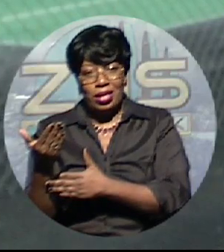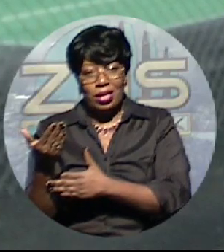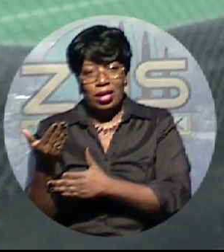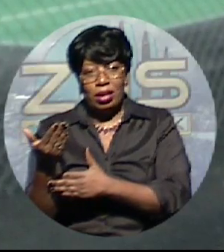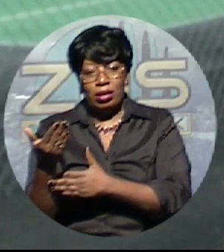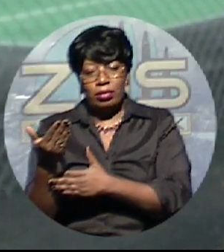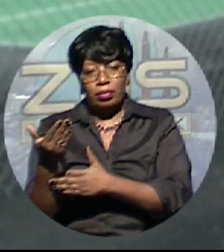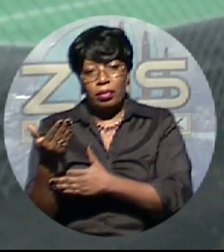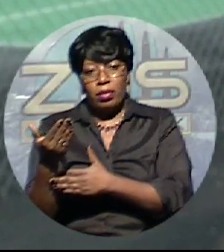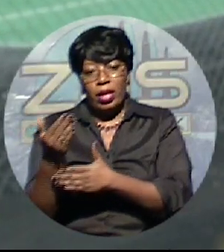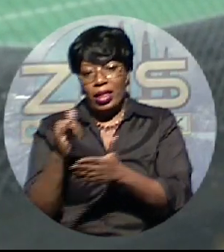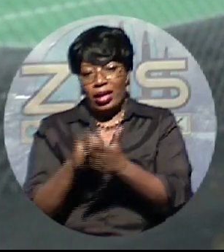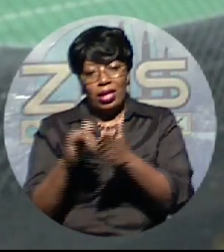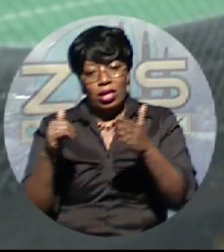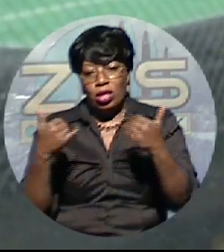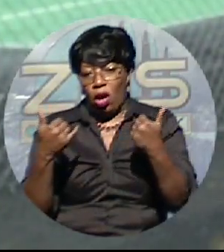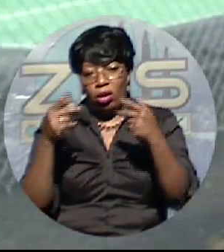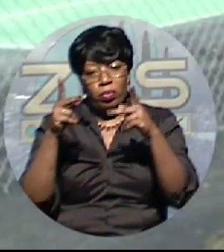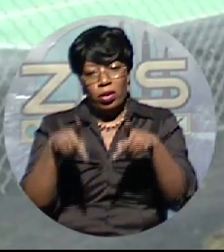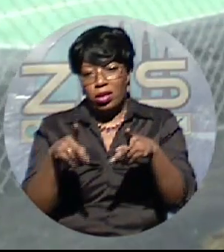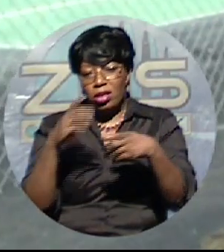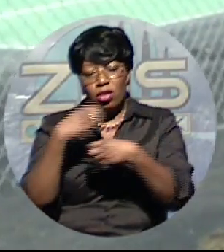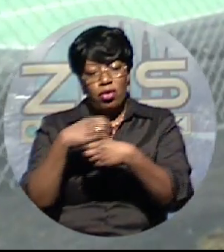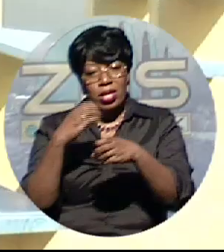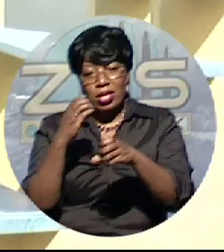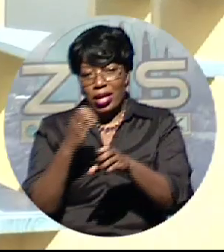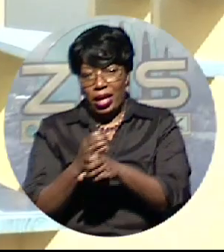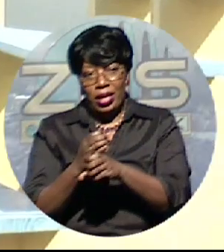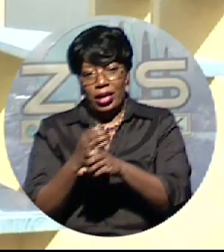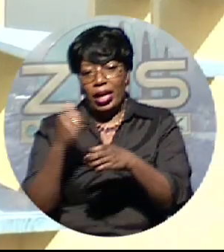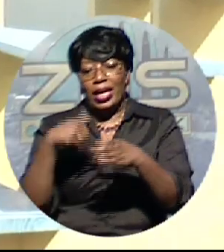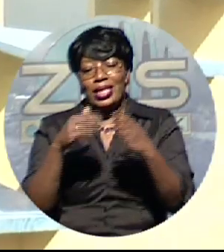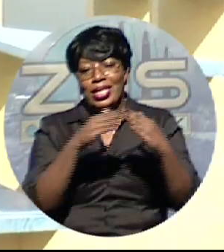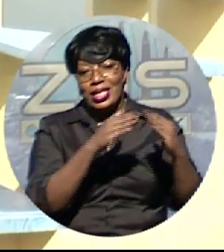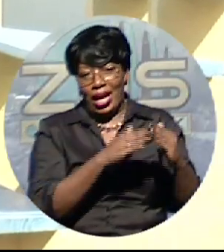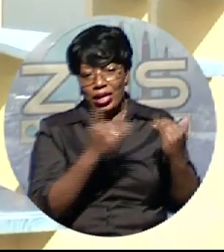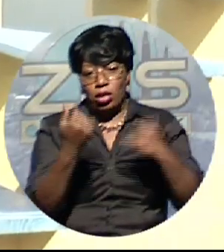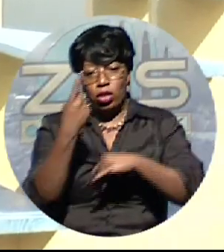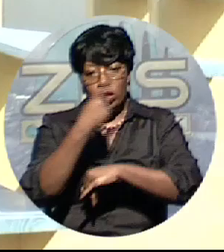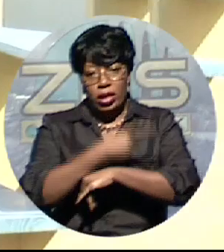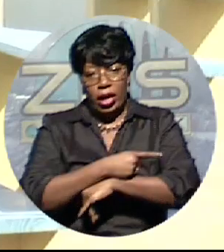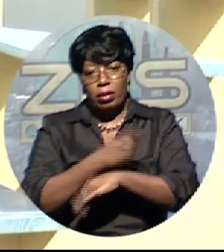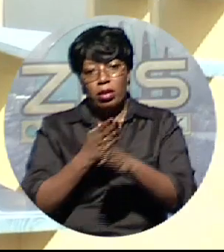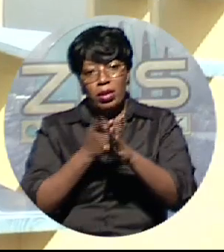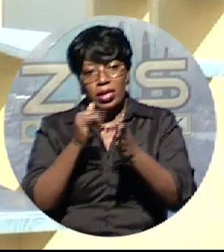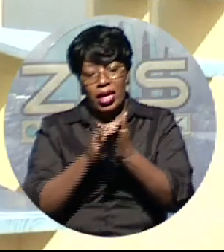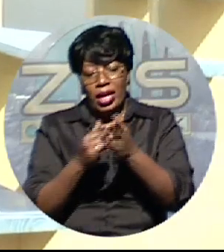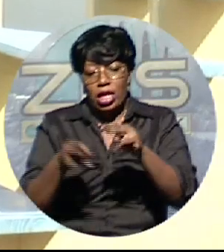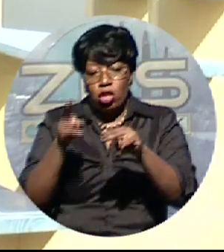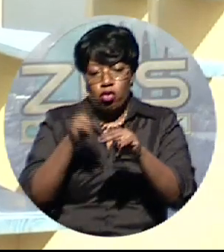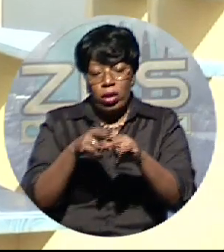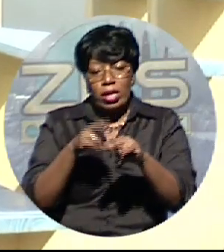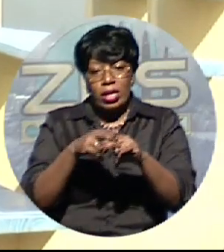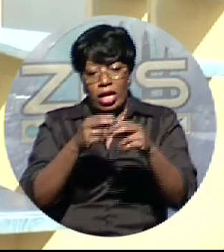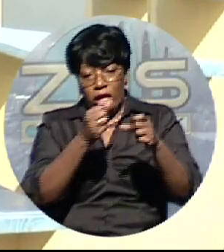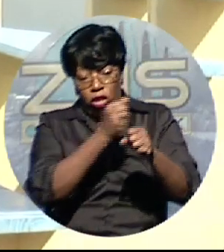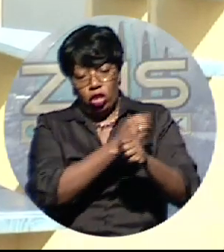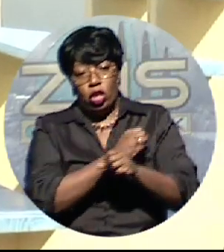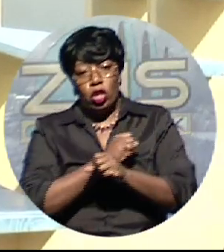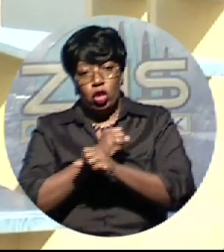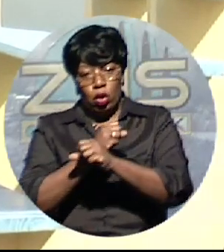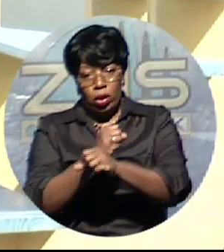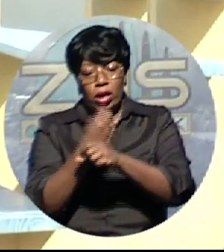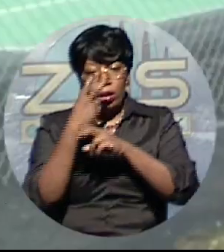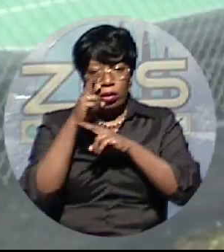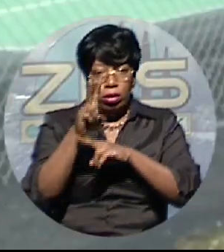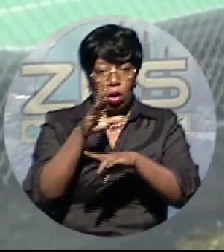the menace that these young thugs are creating in our society today. Mr. Major says he is thinking about beefing up security to keep a close eye